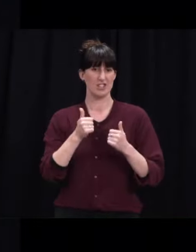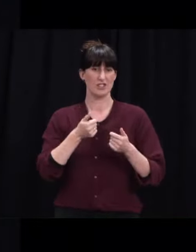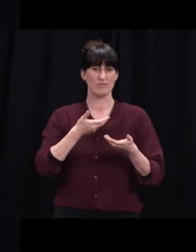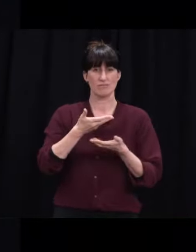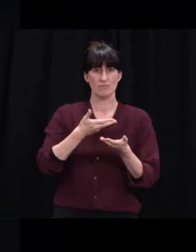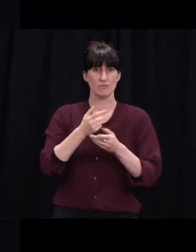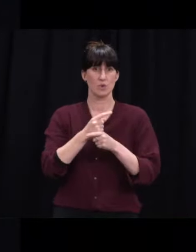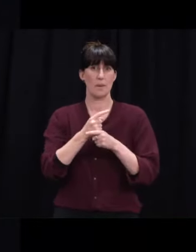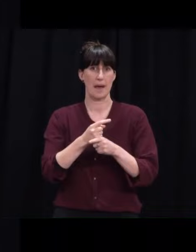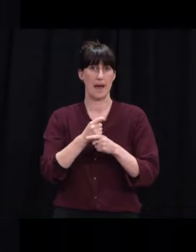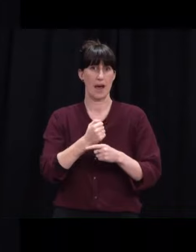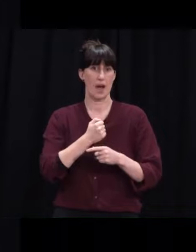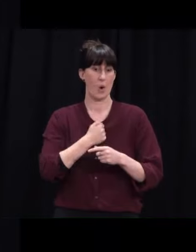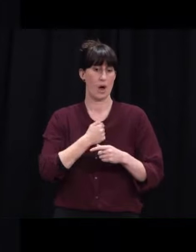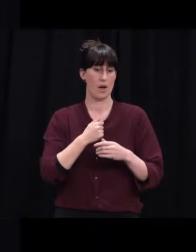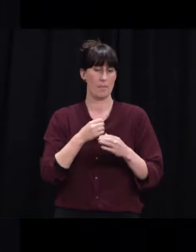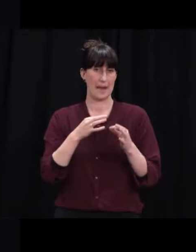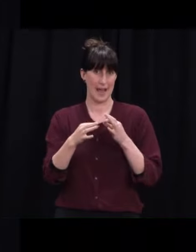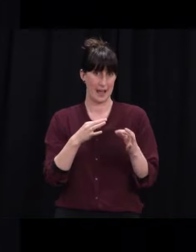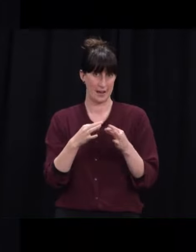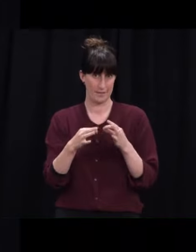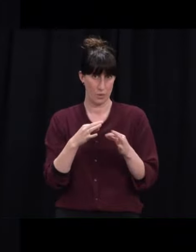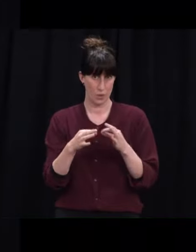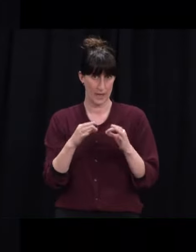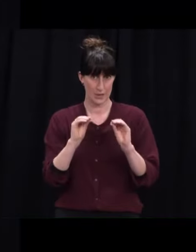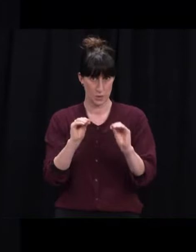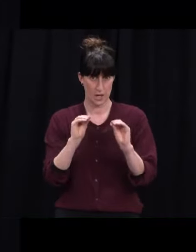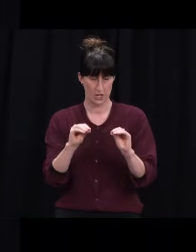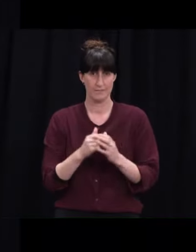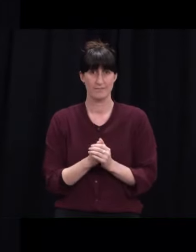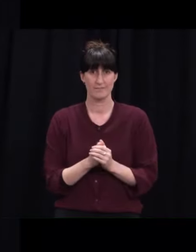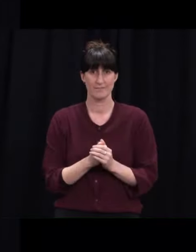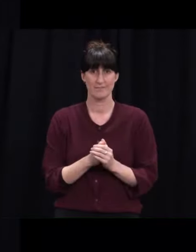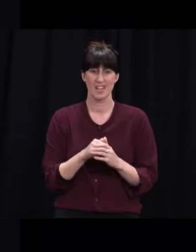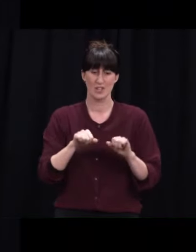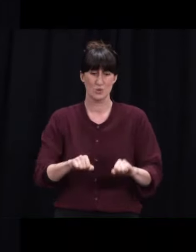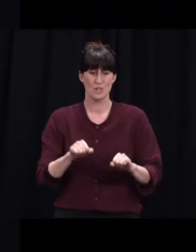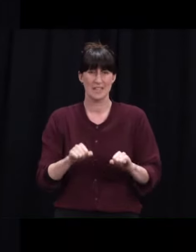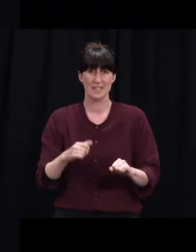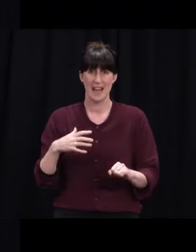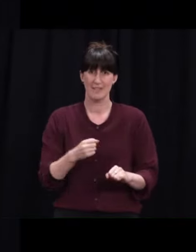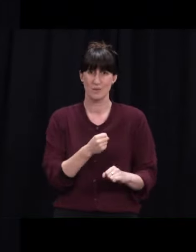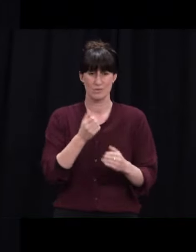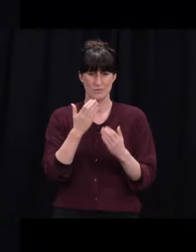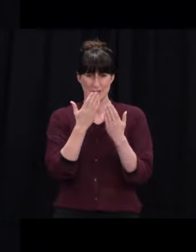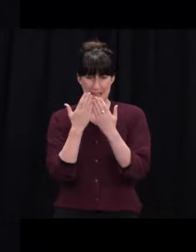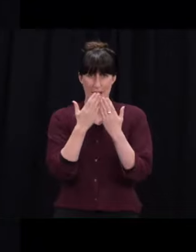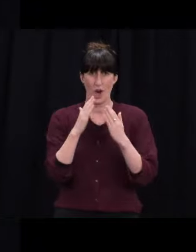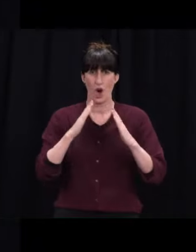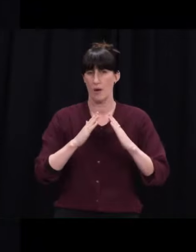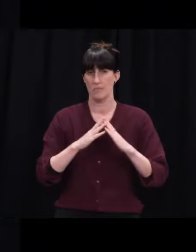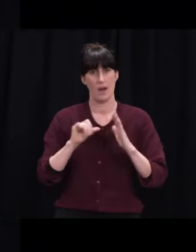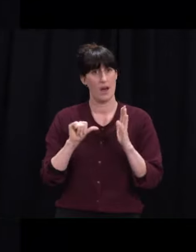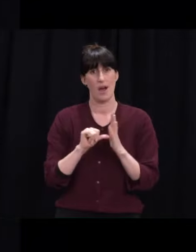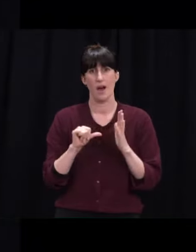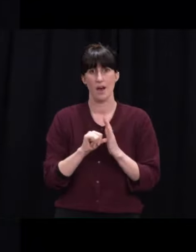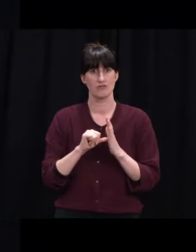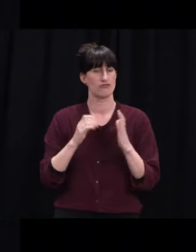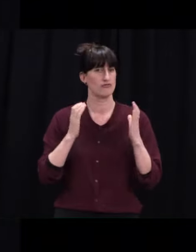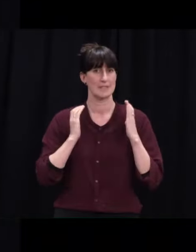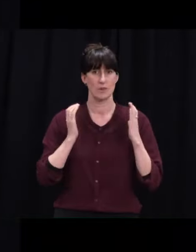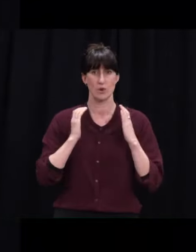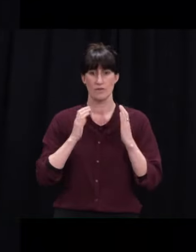COVID-19. We do know that learning from home puts a huge amount of strain on students, on parents, on teachers and on